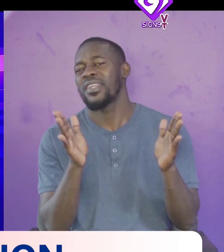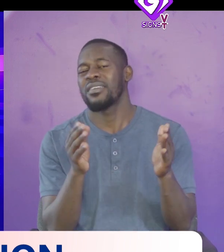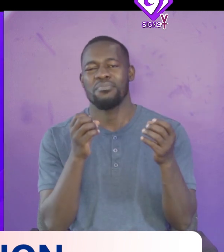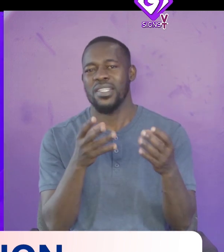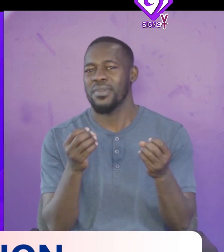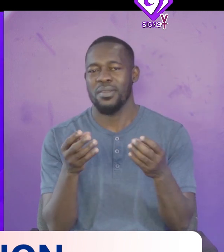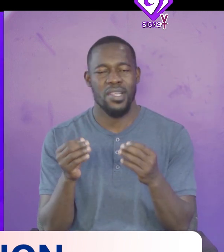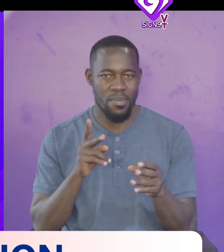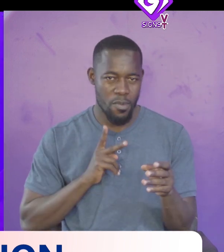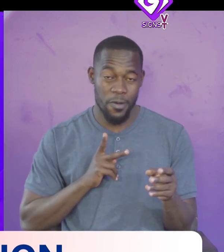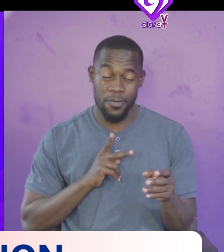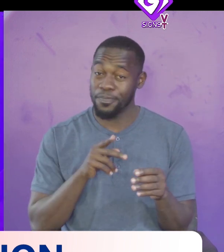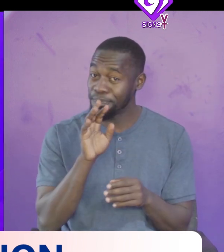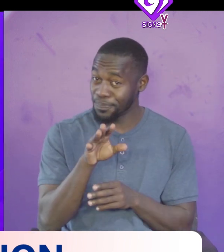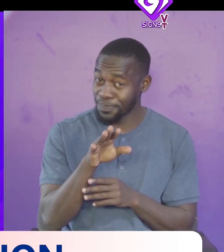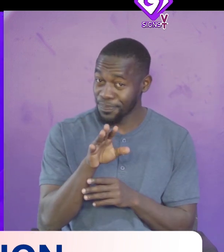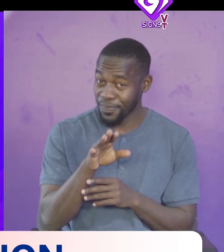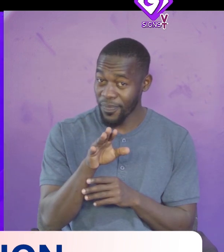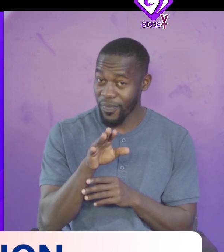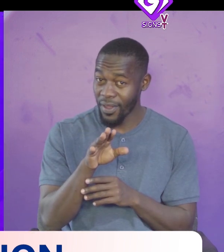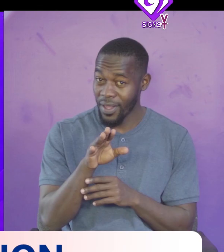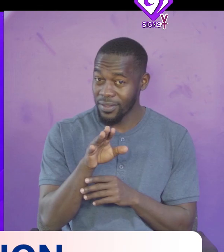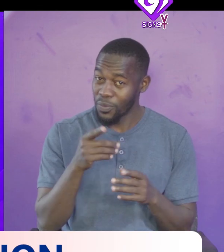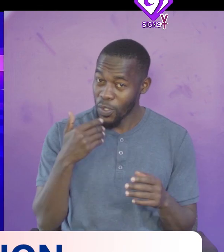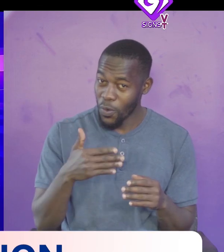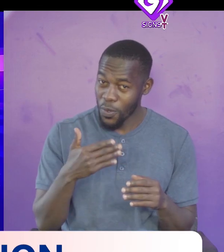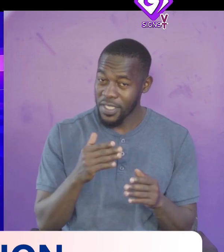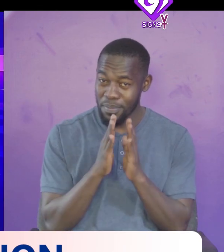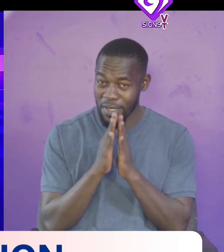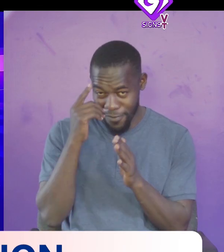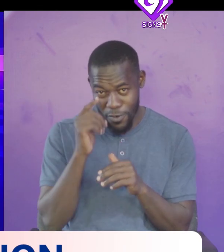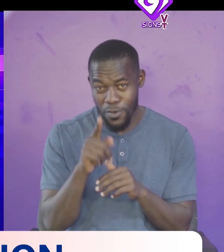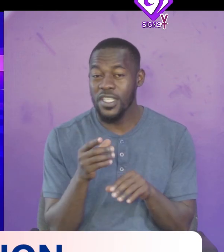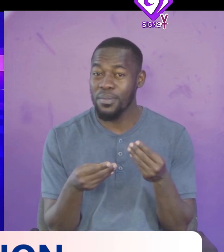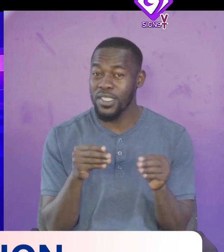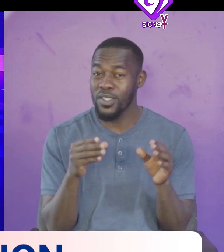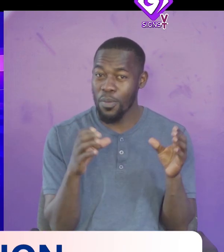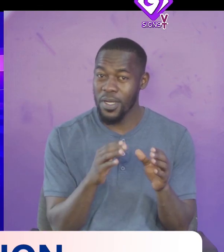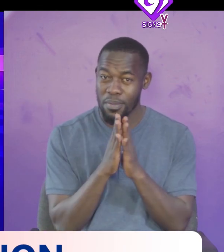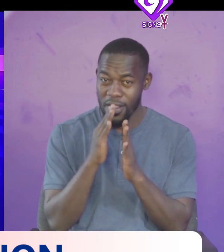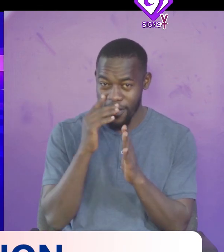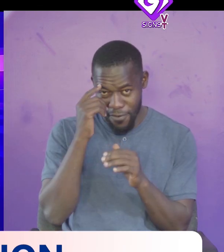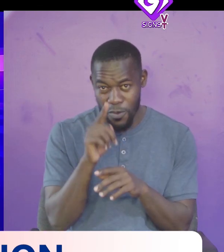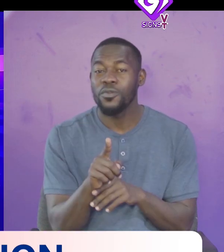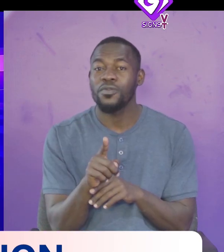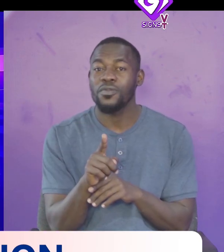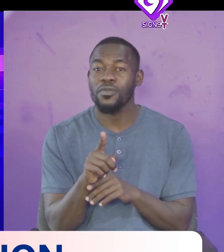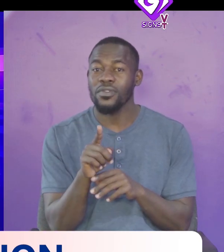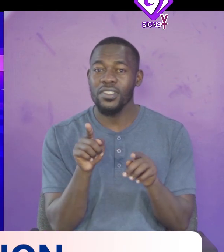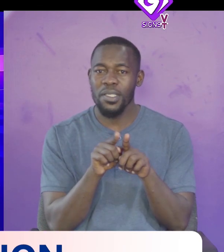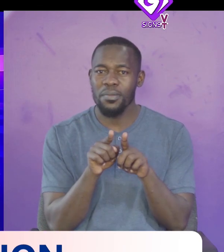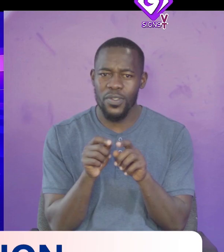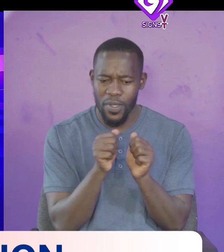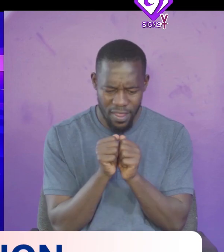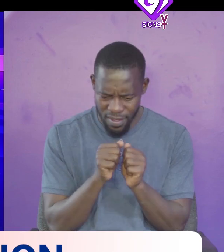you believe the disabled pray for you? Yeah, so many people prayed for me. Disabled pia tumekuwa pamoja. I think I've